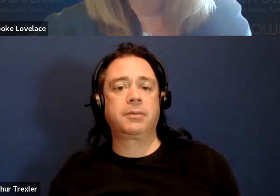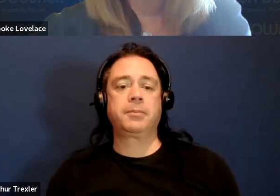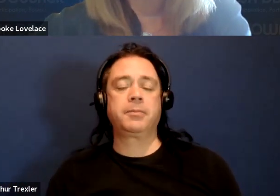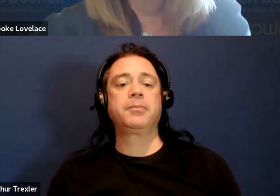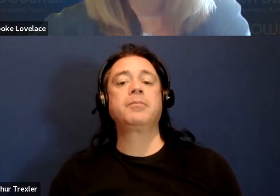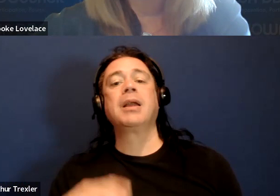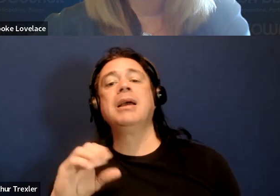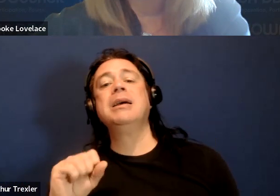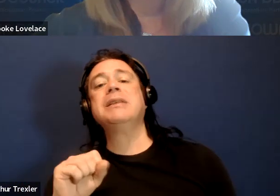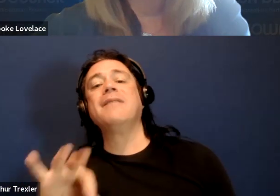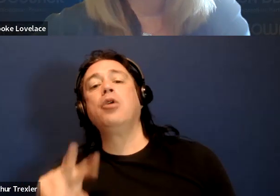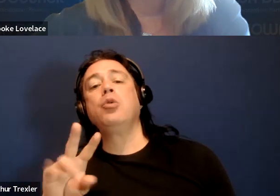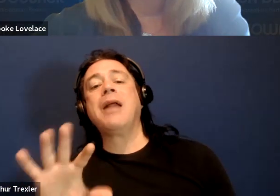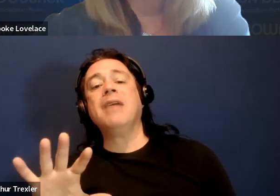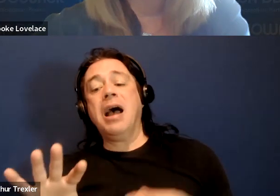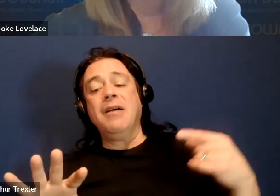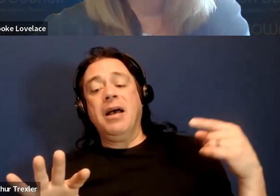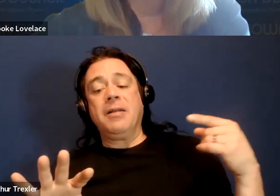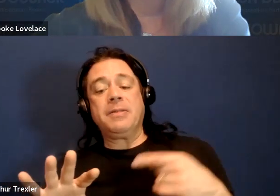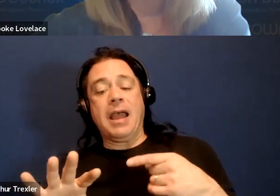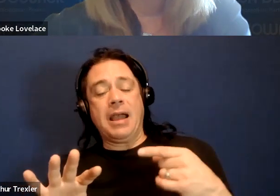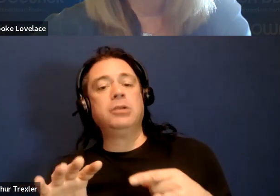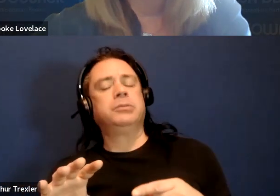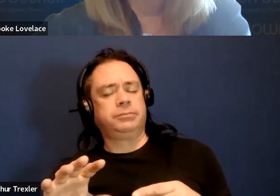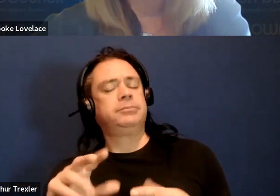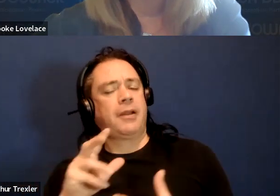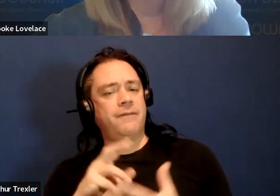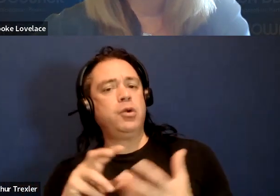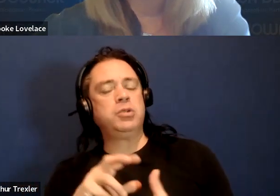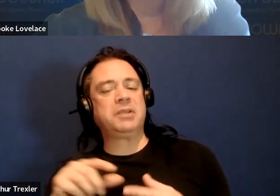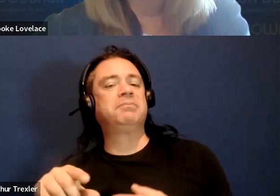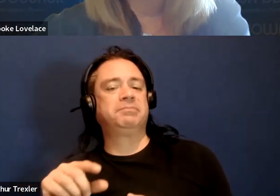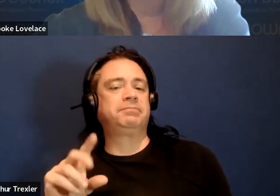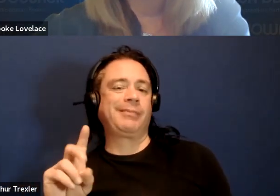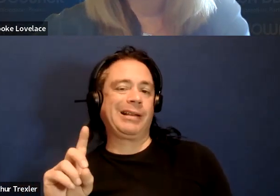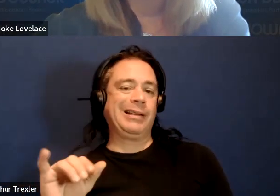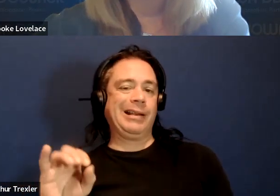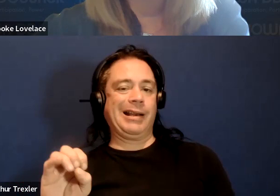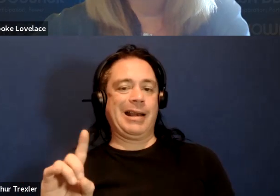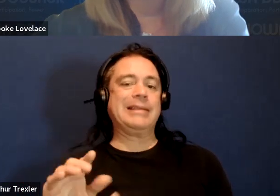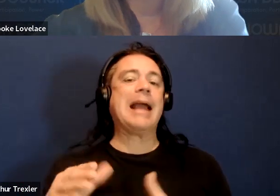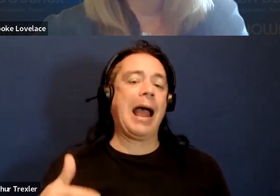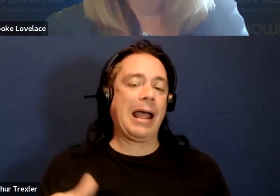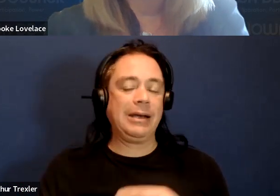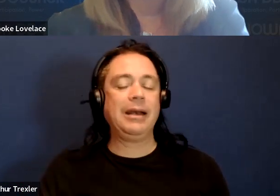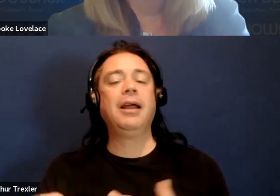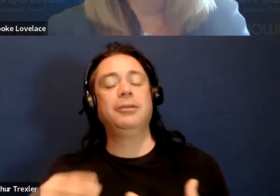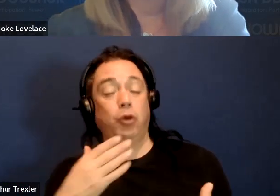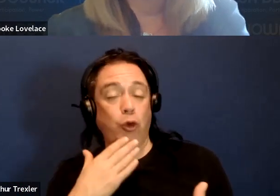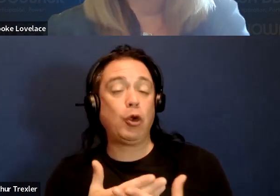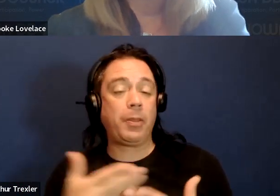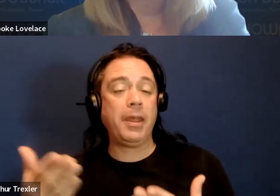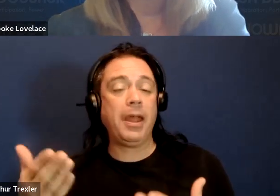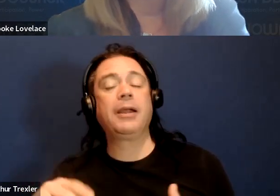Senate File 295 is a bill that was also confusing. It died. And this, I think, is a good thing.